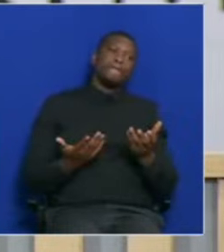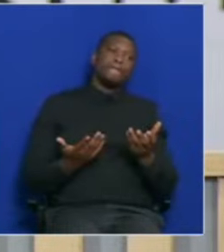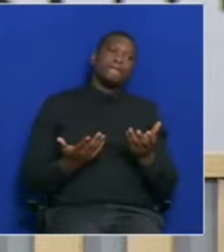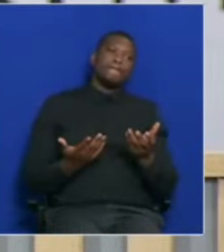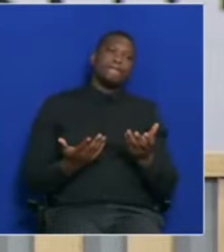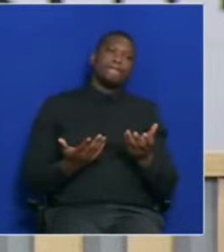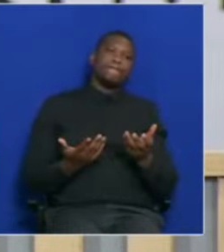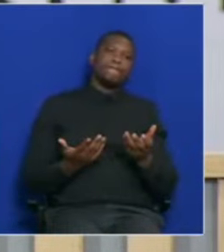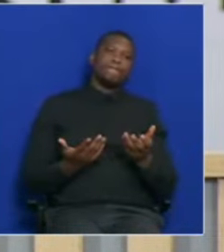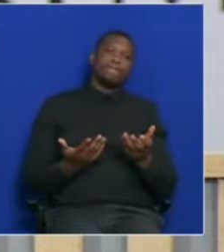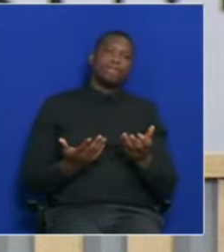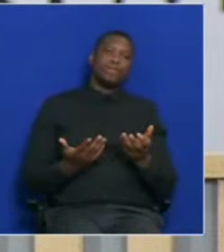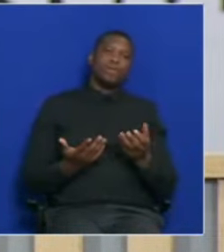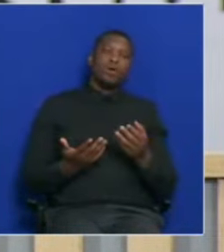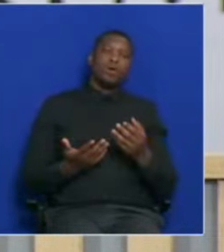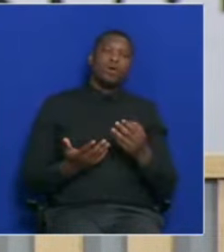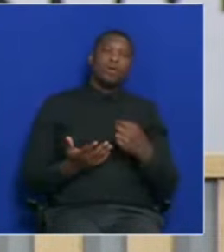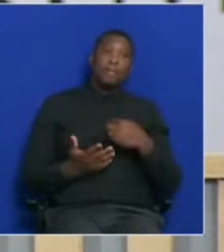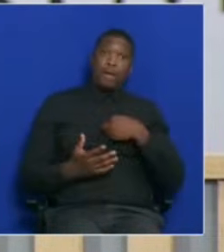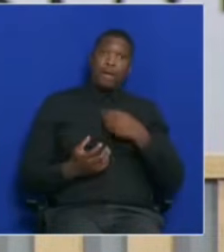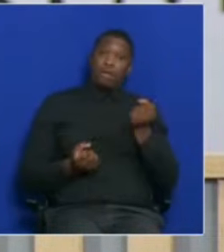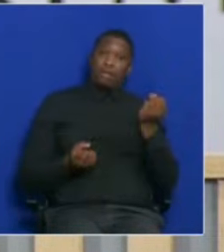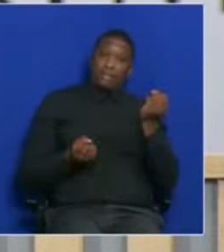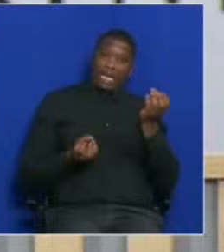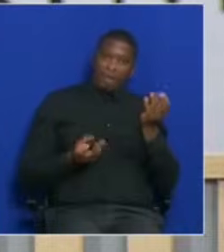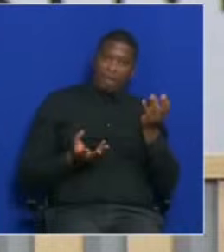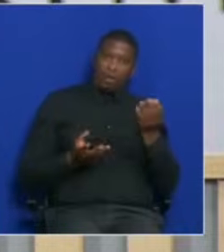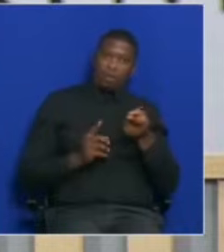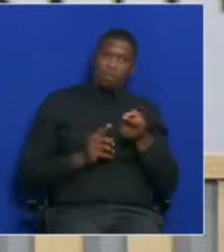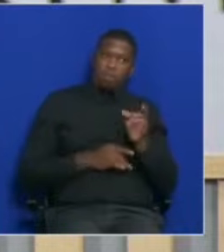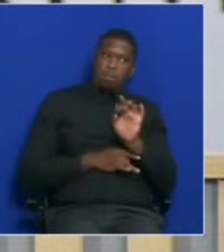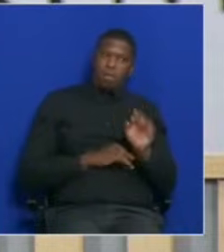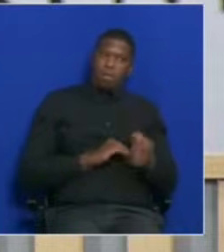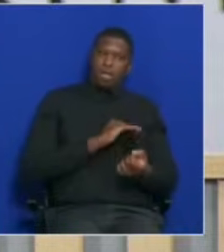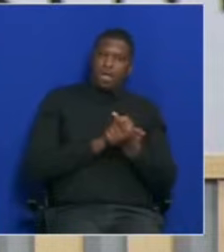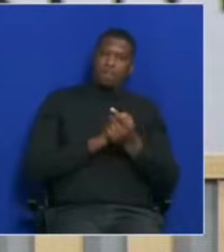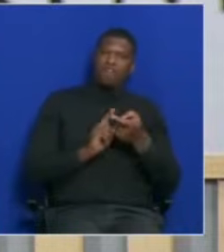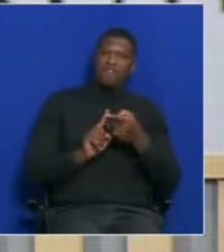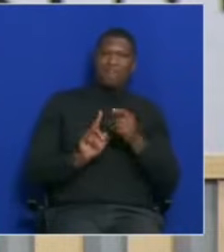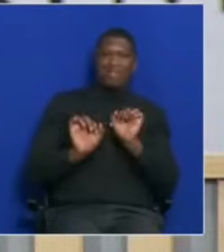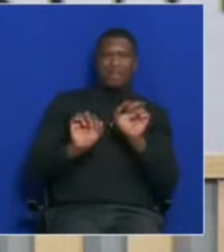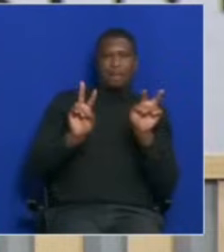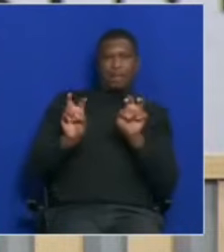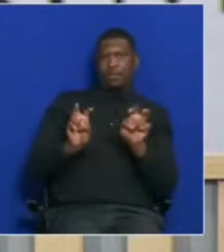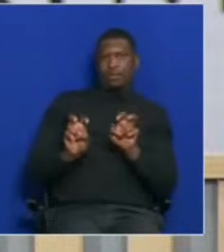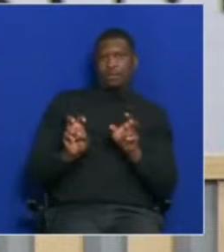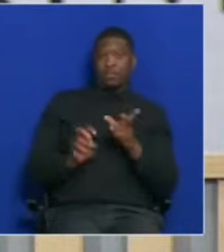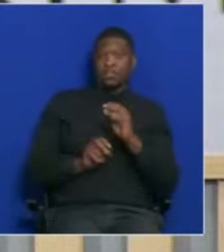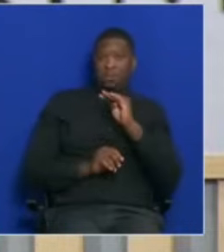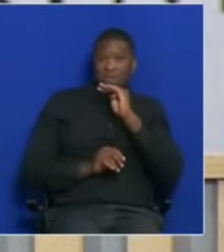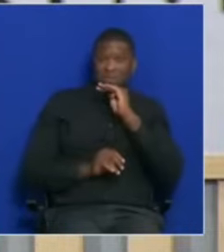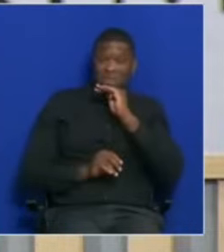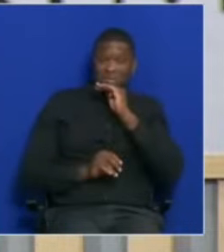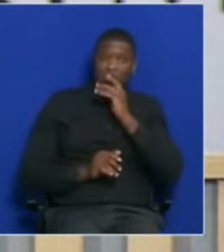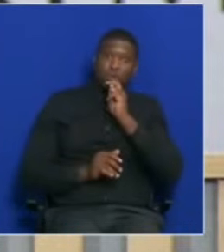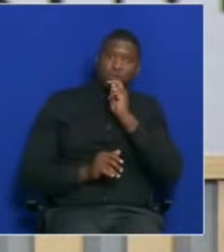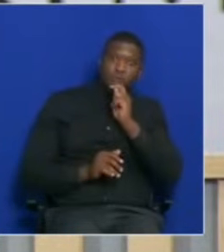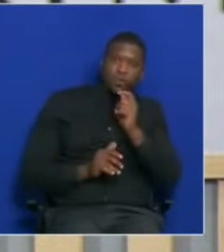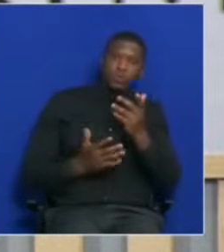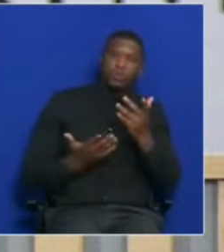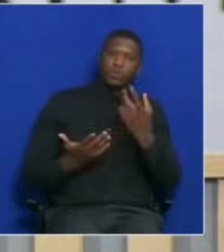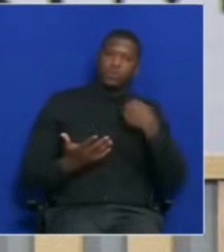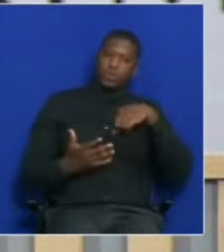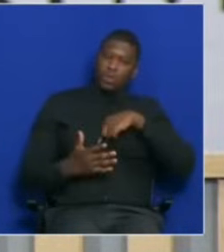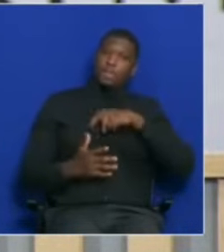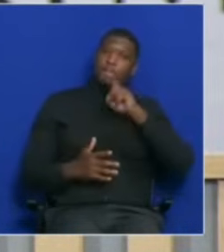my statement of an outlier stems from that. It doesn't take away the fact that we have to review. There's